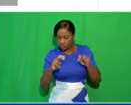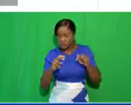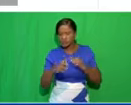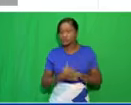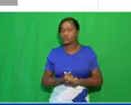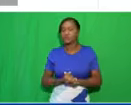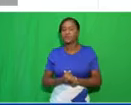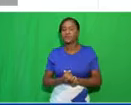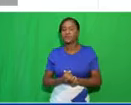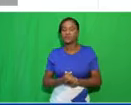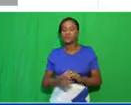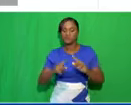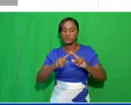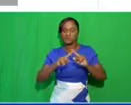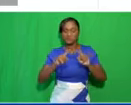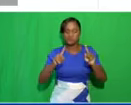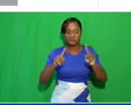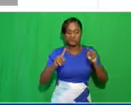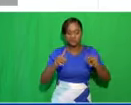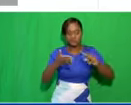the difference in reading